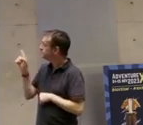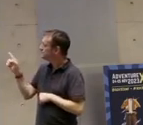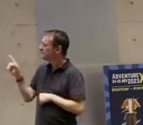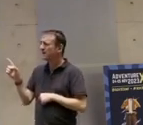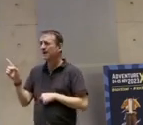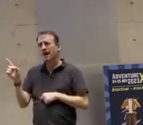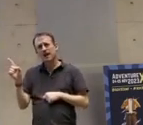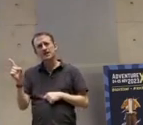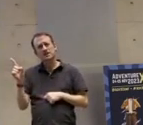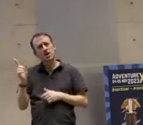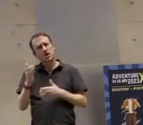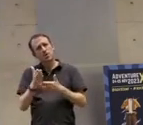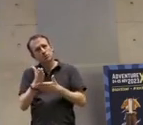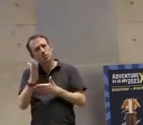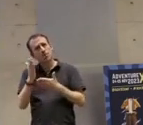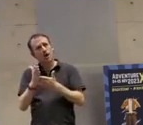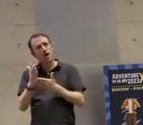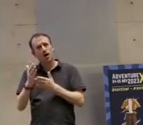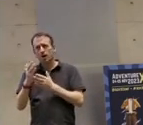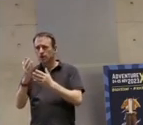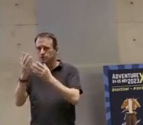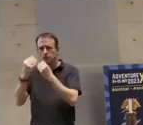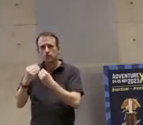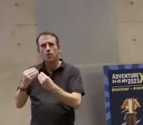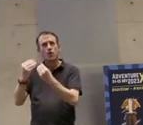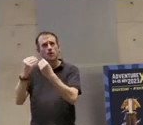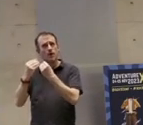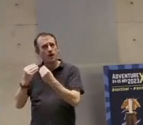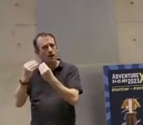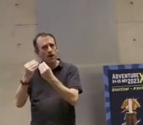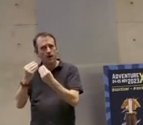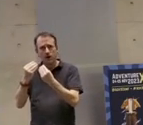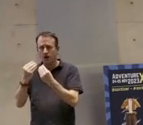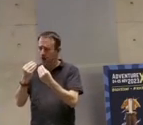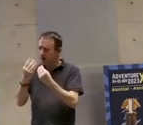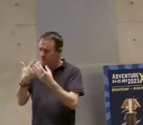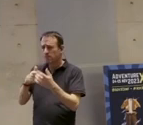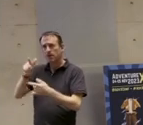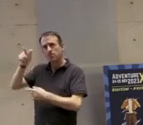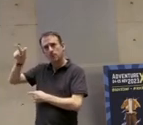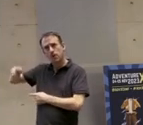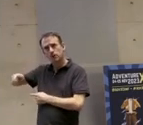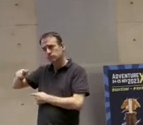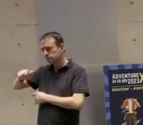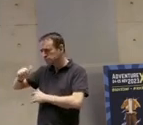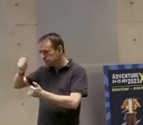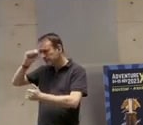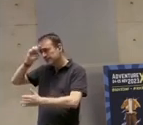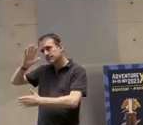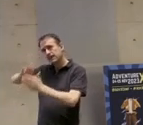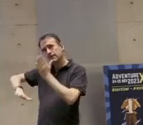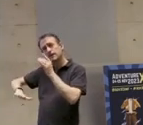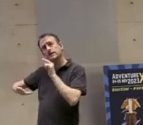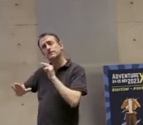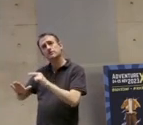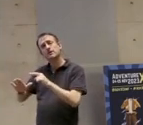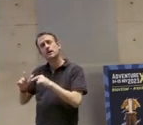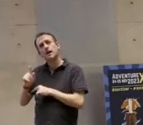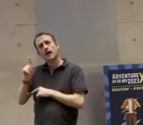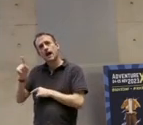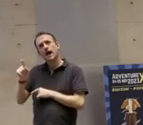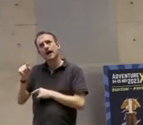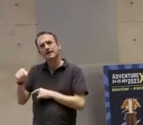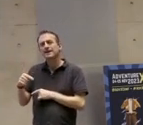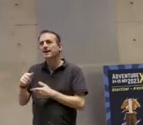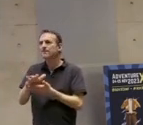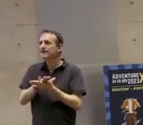done by somebody, created by somebody who has experience in this field, which is all about minimizing the amount